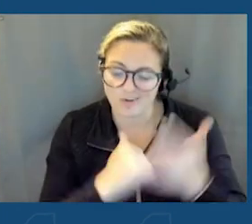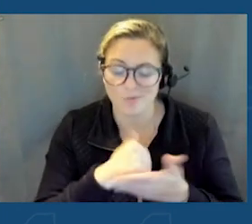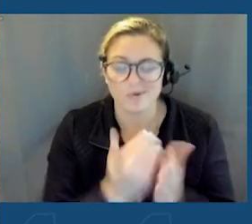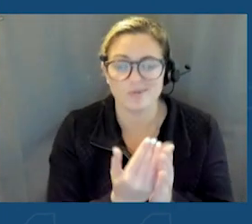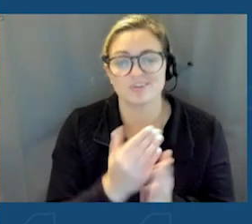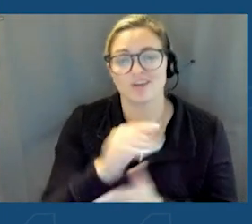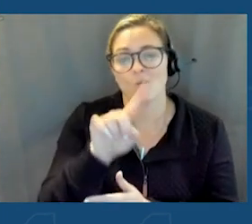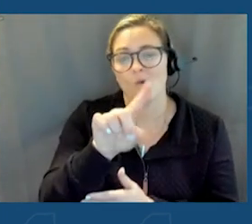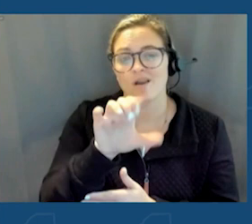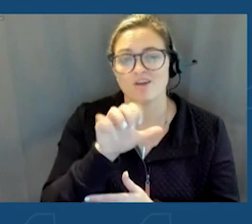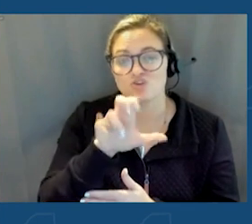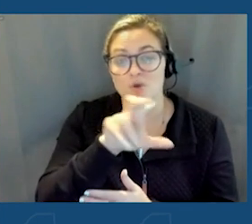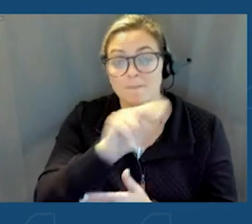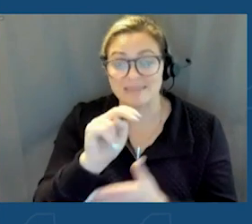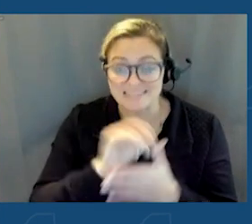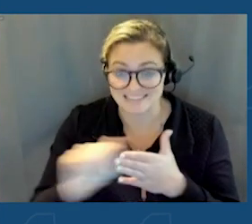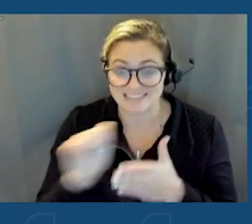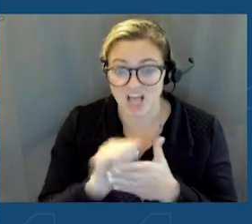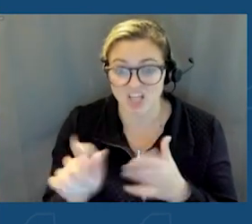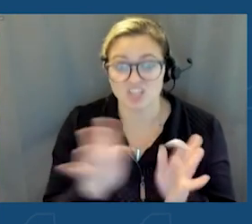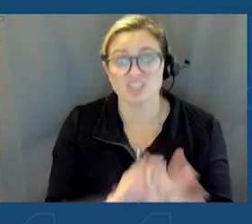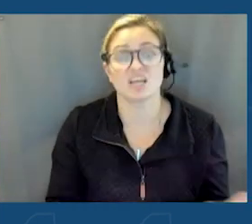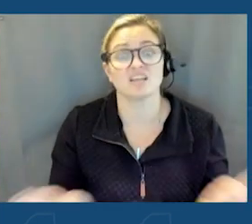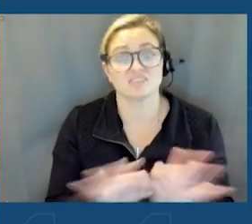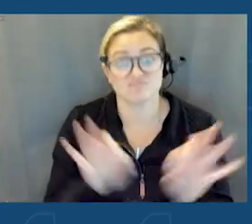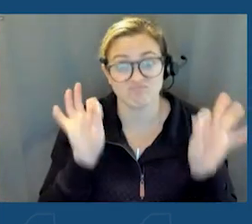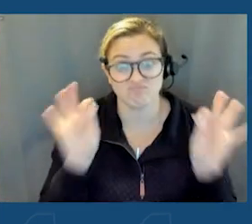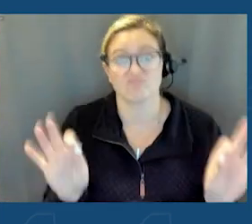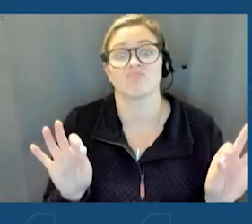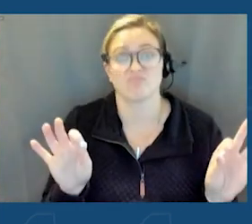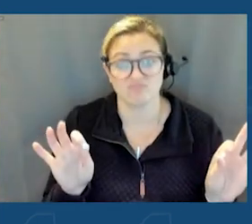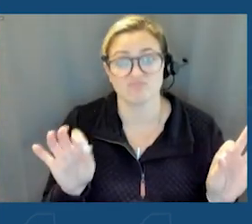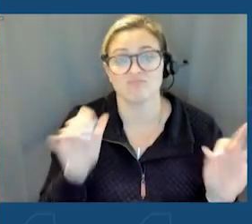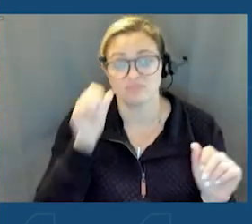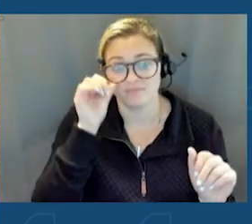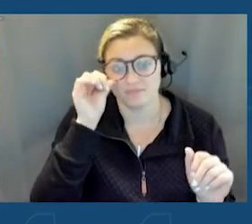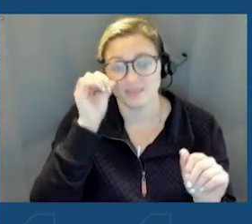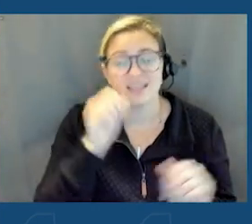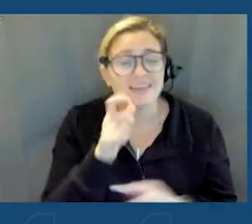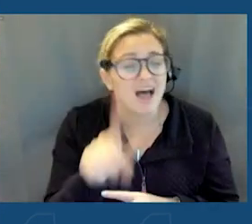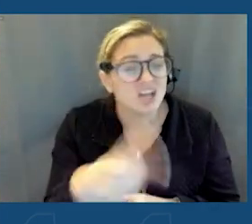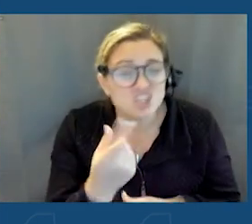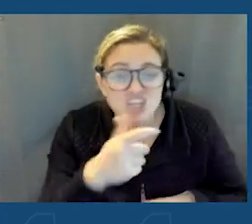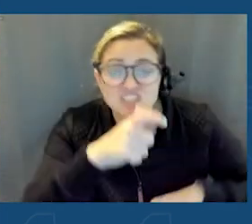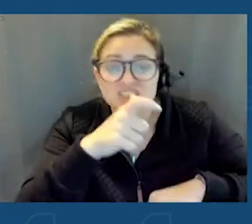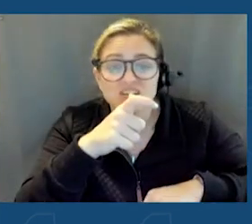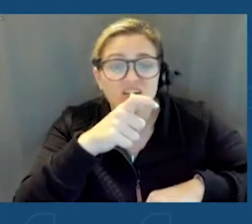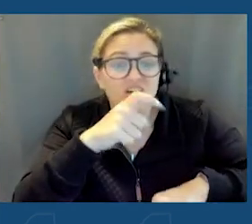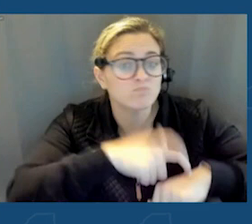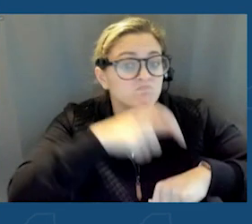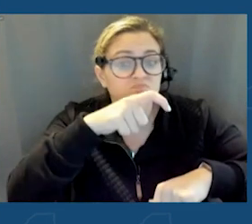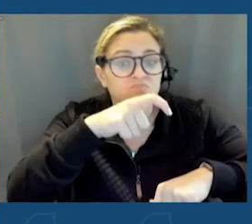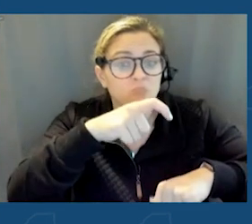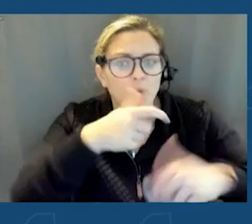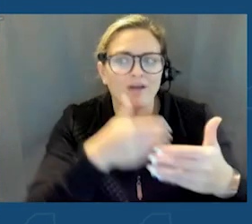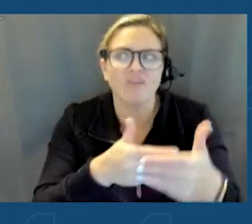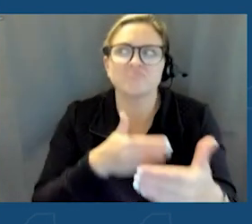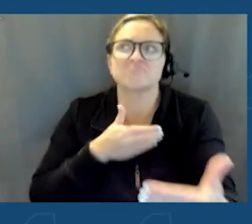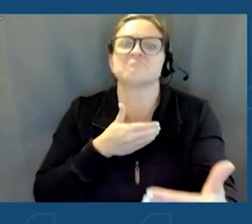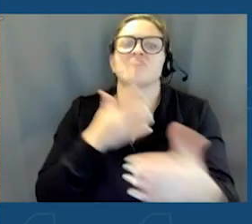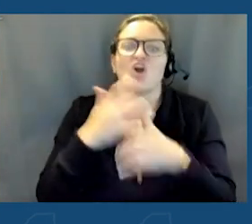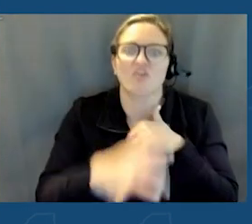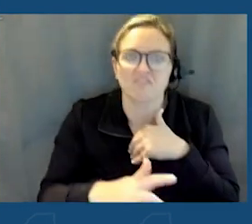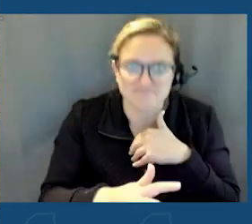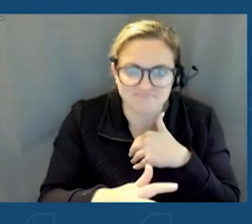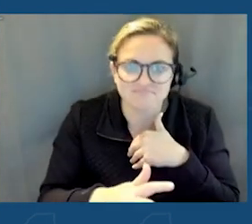$100 million. That is worth applauding. And we're not just on schedule, we're ahead of schedule. So now I'm not